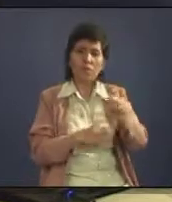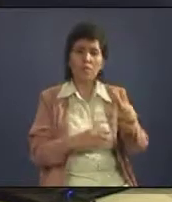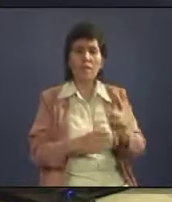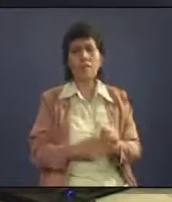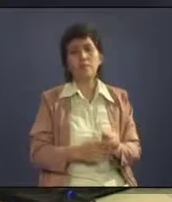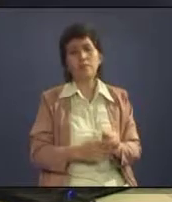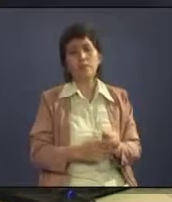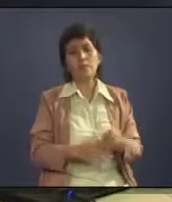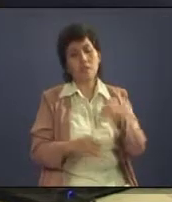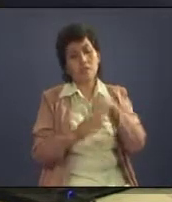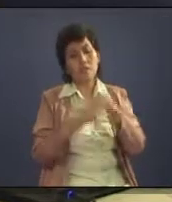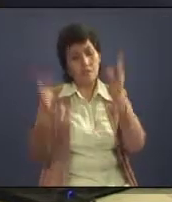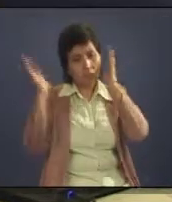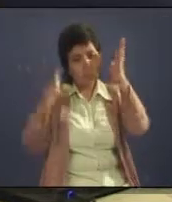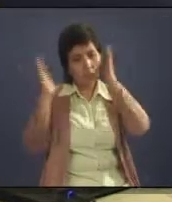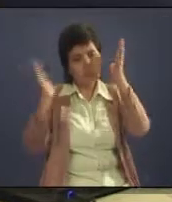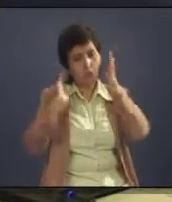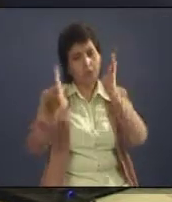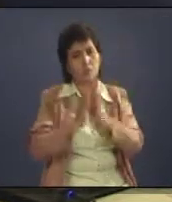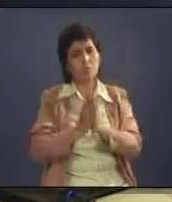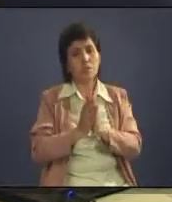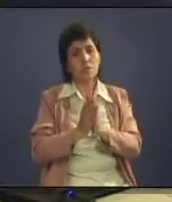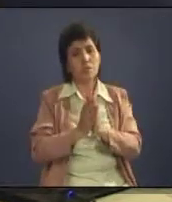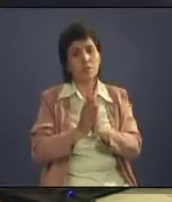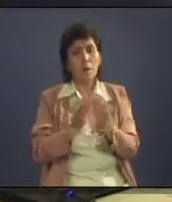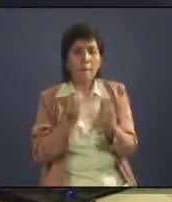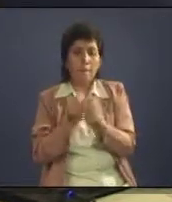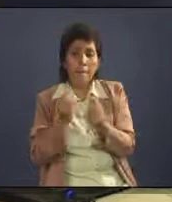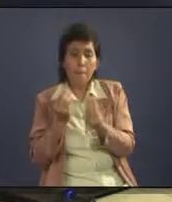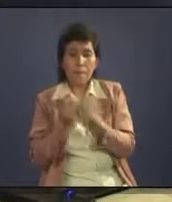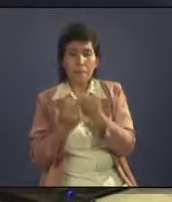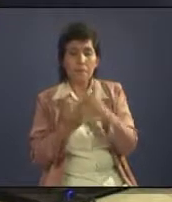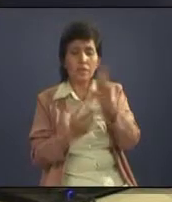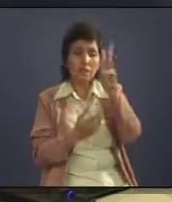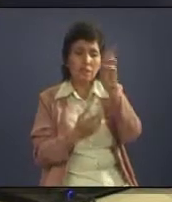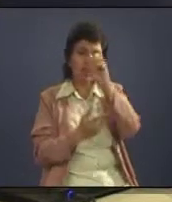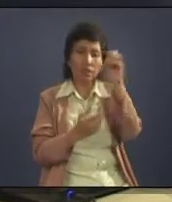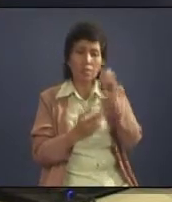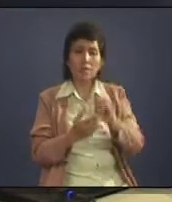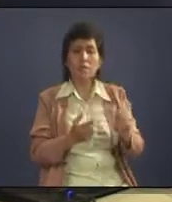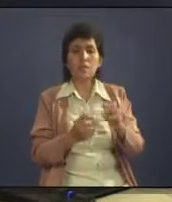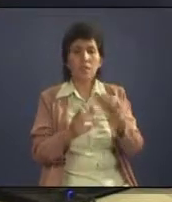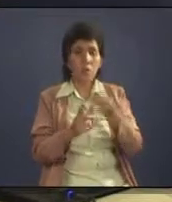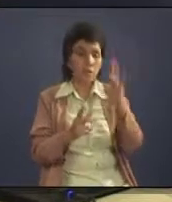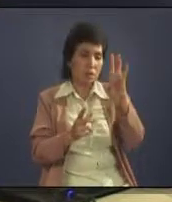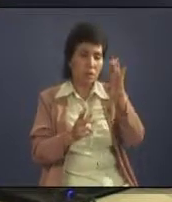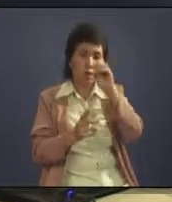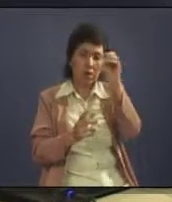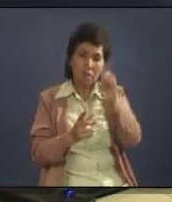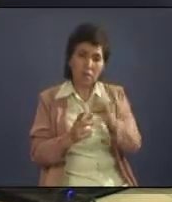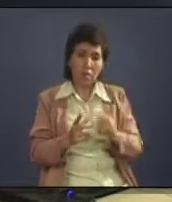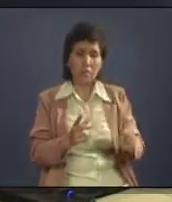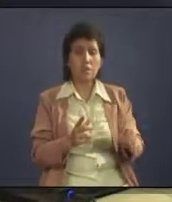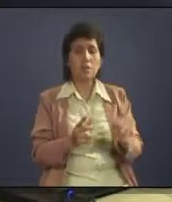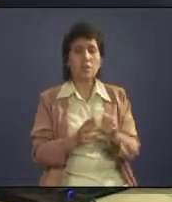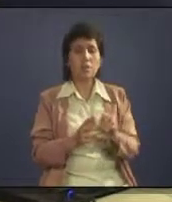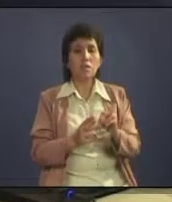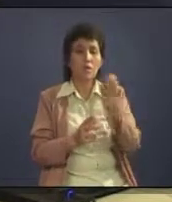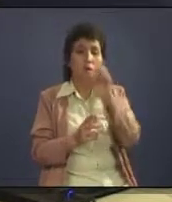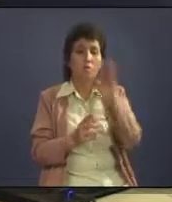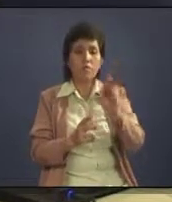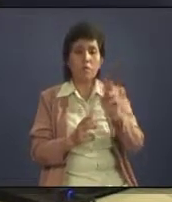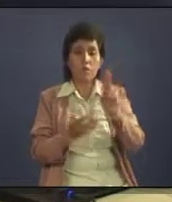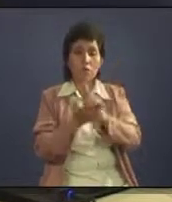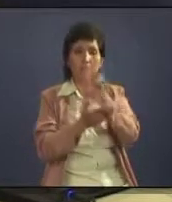is, in Malaysia, let's say for instance, more than 60% or to 70% of